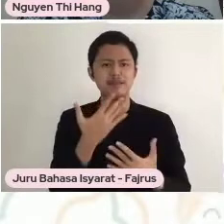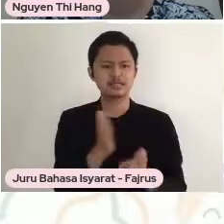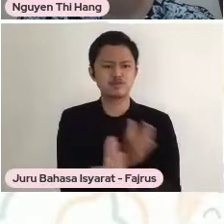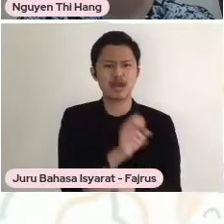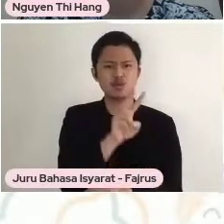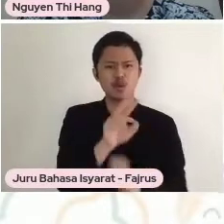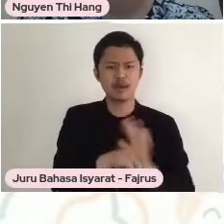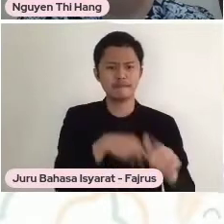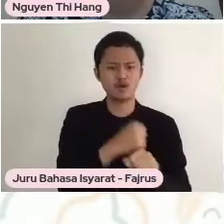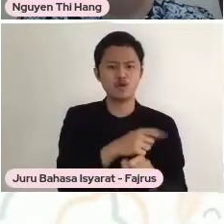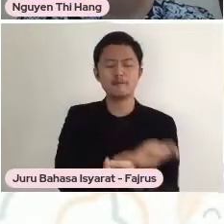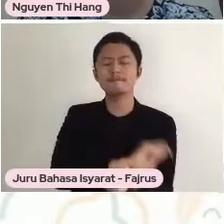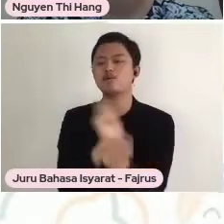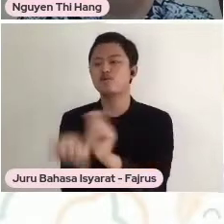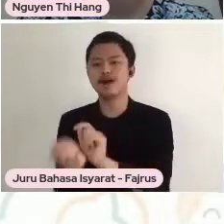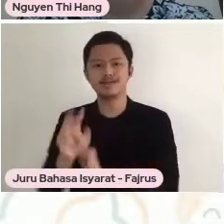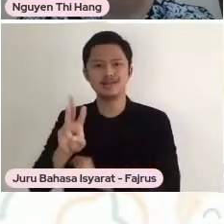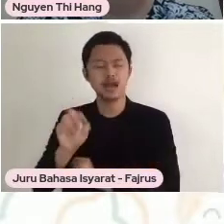katanya.